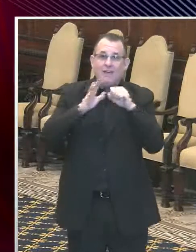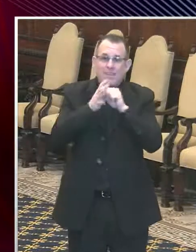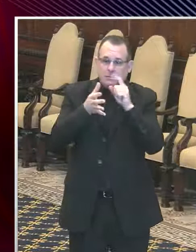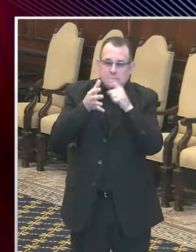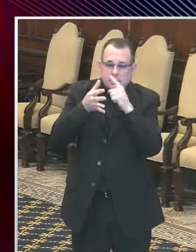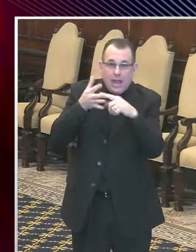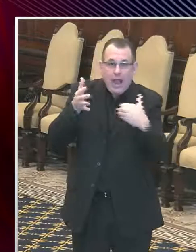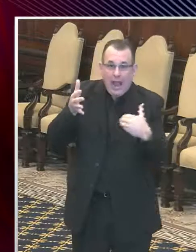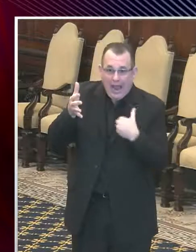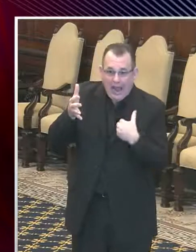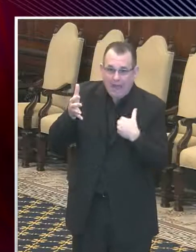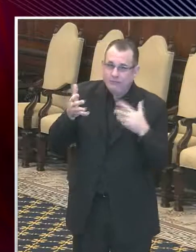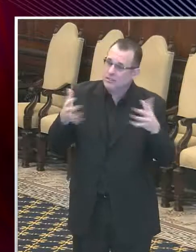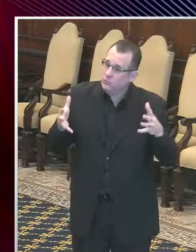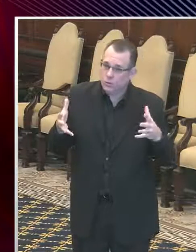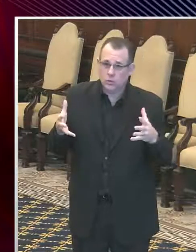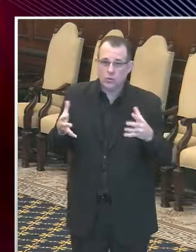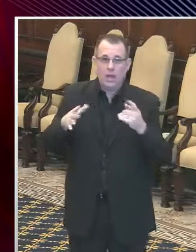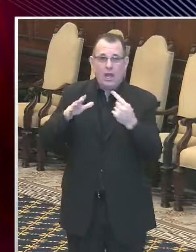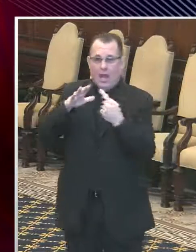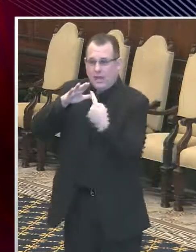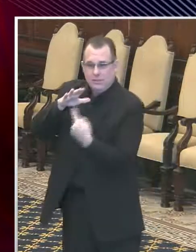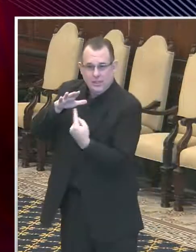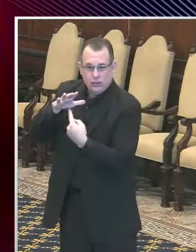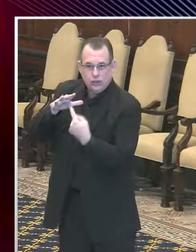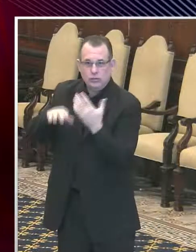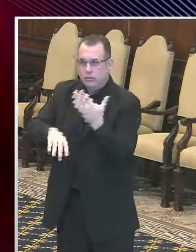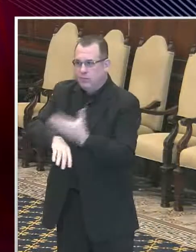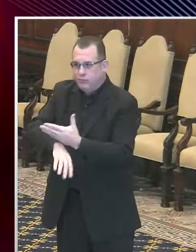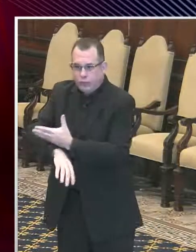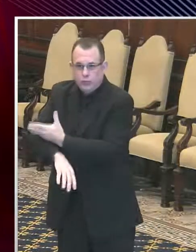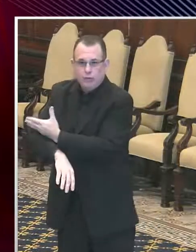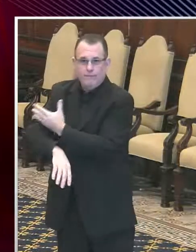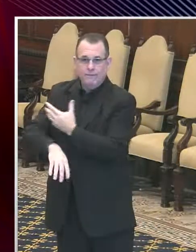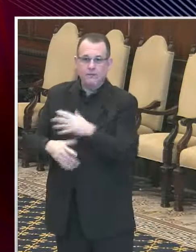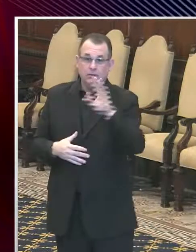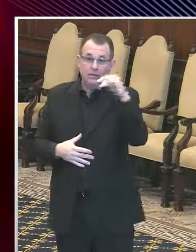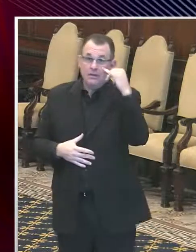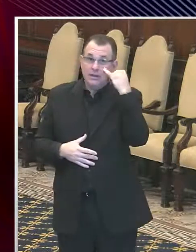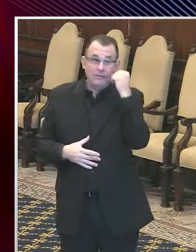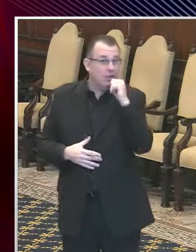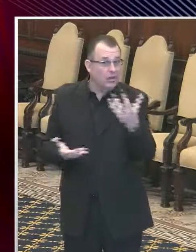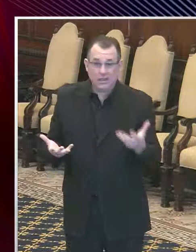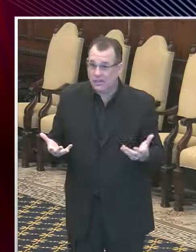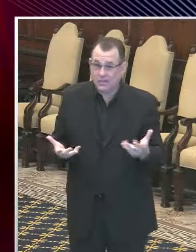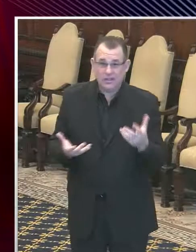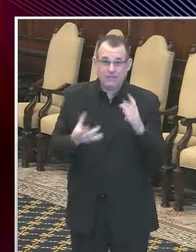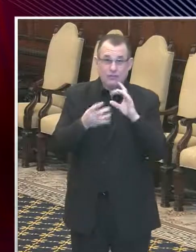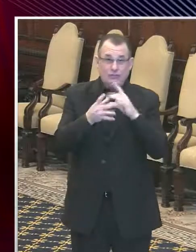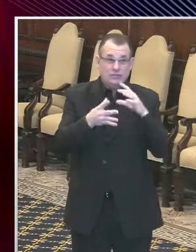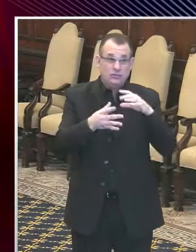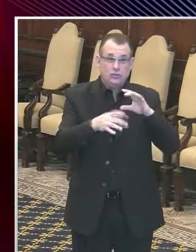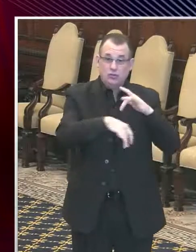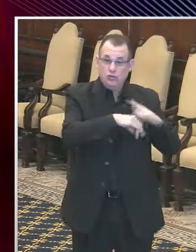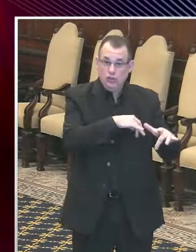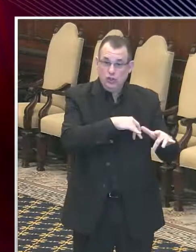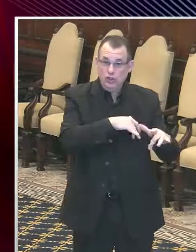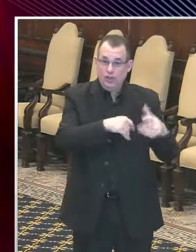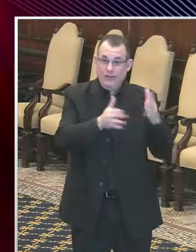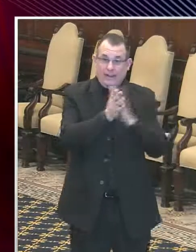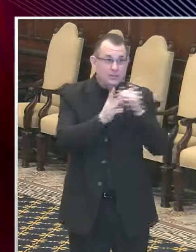symptomatic, and then we isolate and try to get them better. If not, they've been released earlier through a petition to the